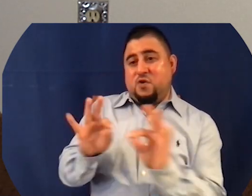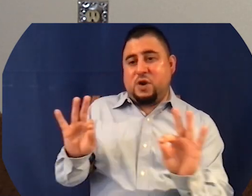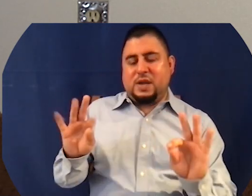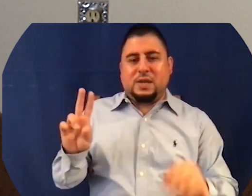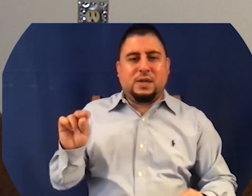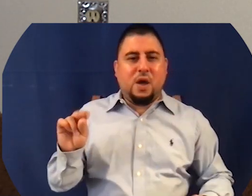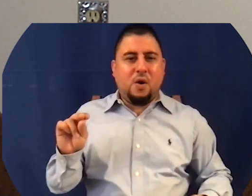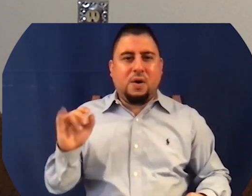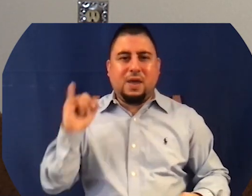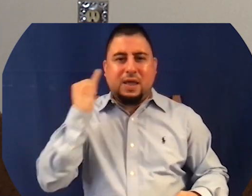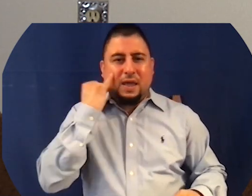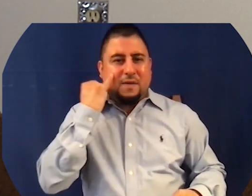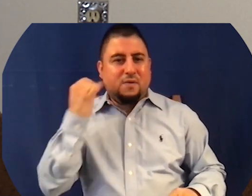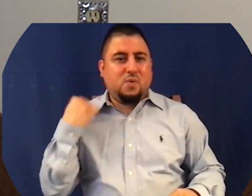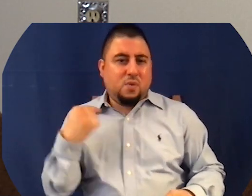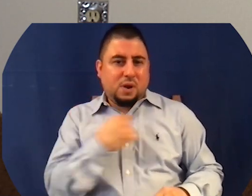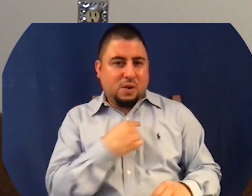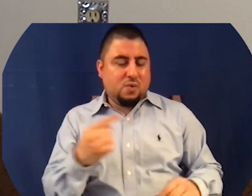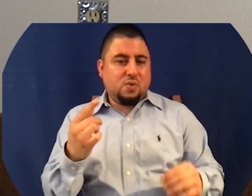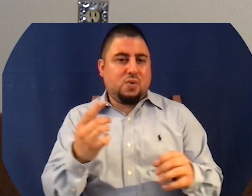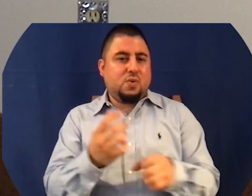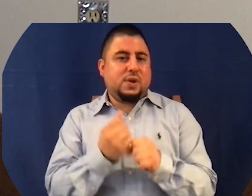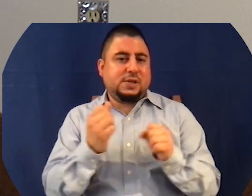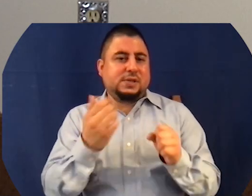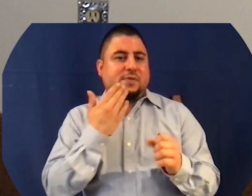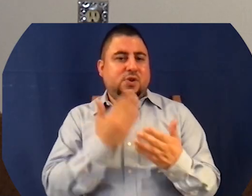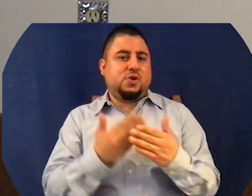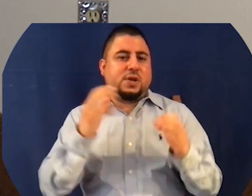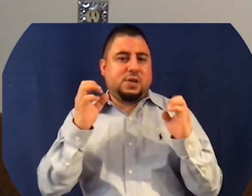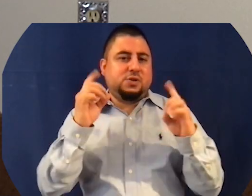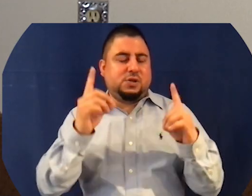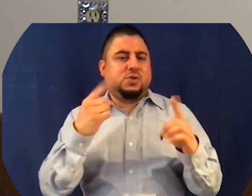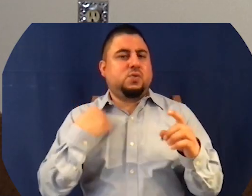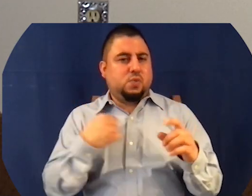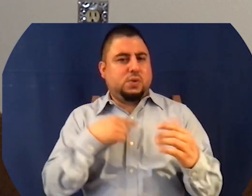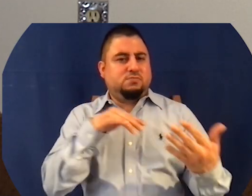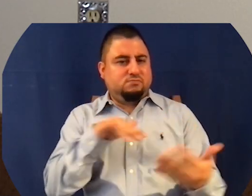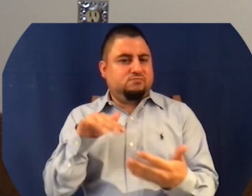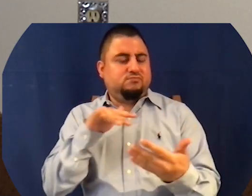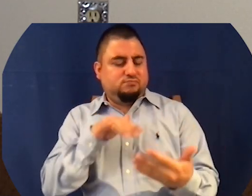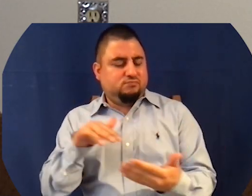If we receive a good education, we likely worked hard to get it.